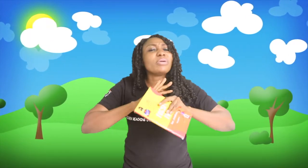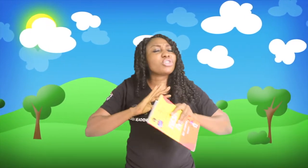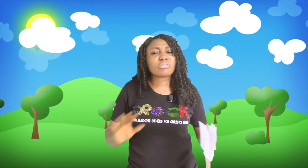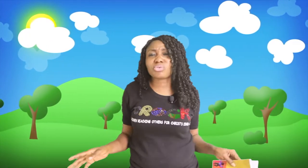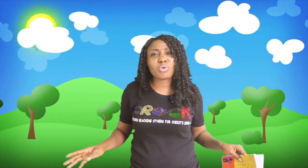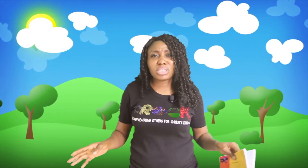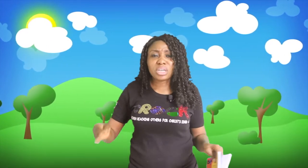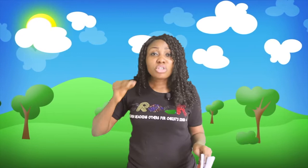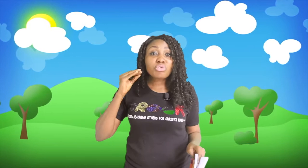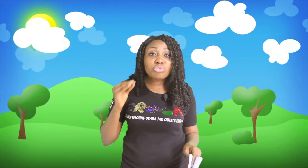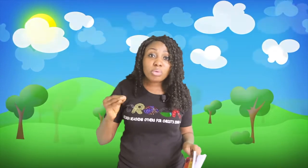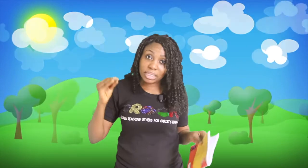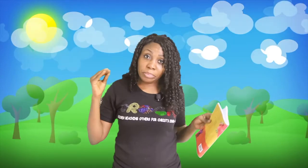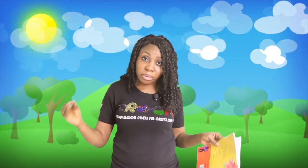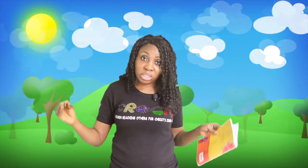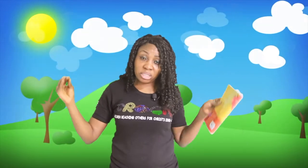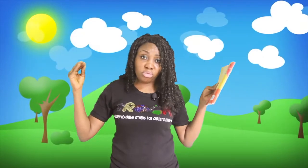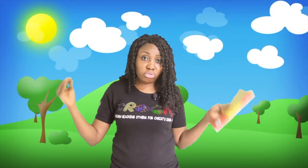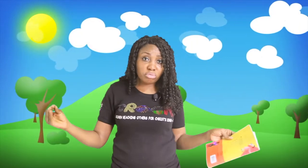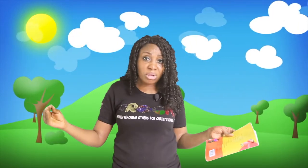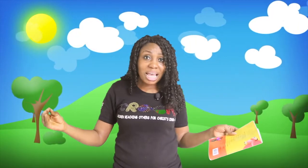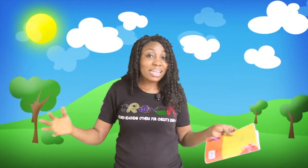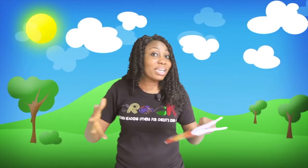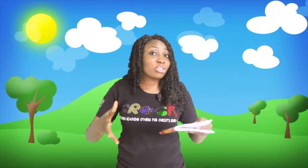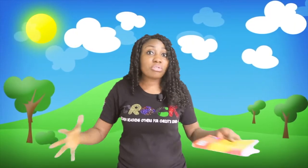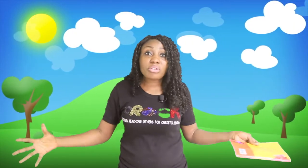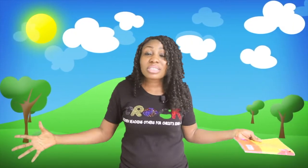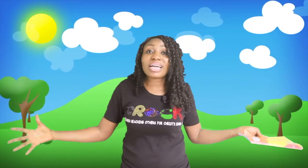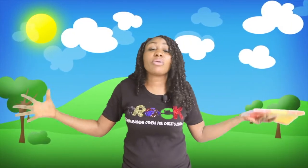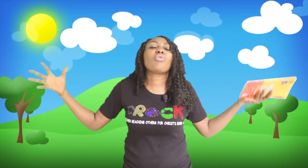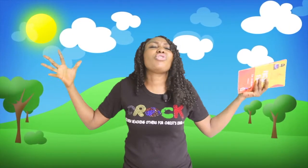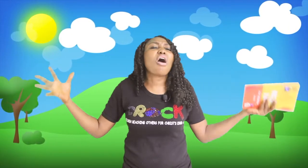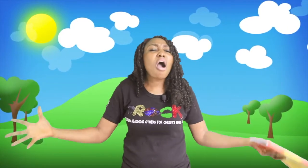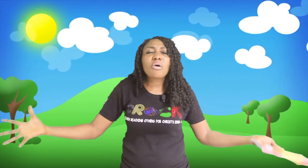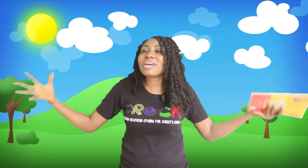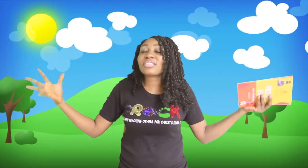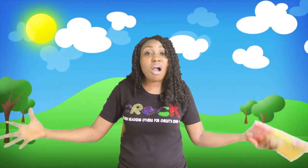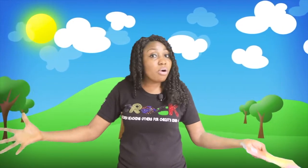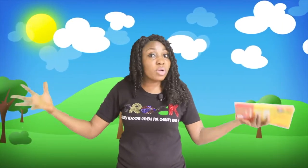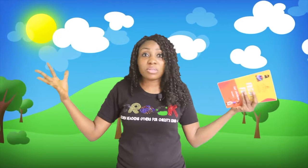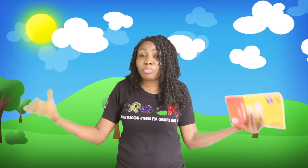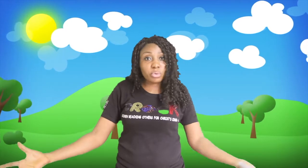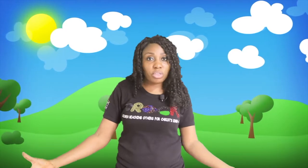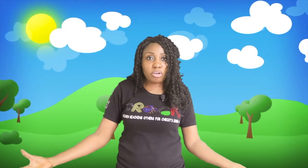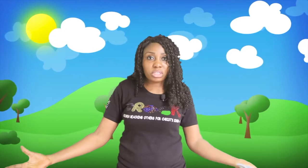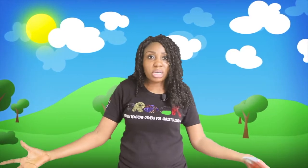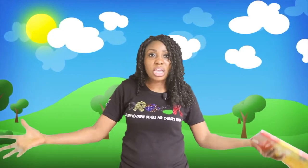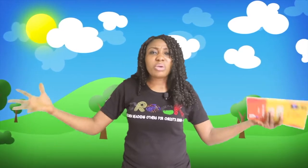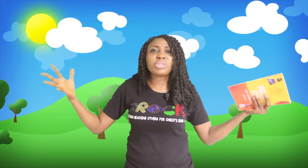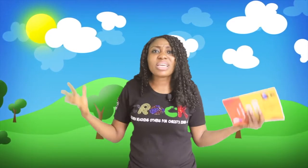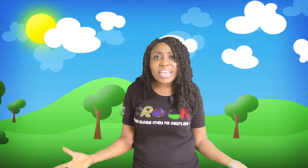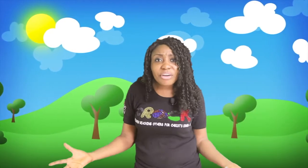is always trustworthy to do what He promises to do. And He has told us that He would always, always be with